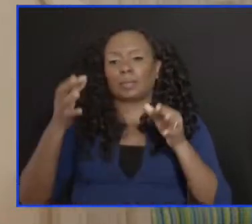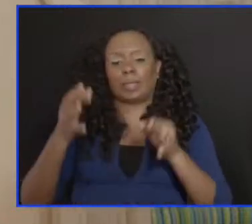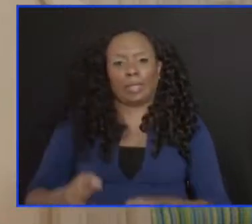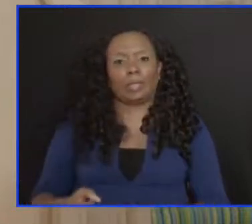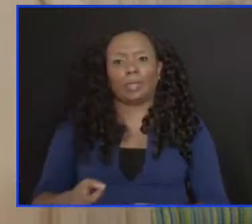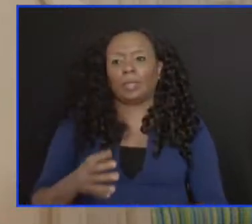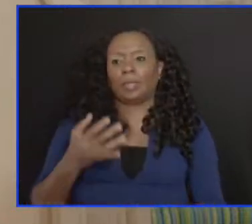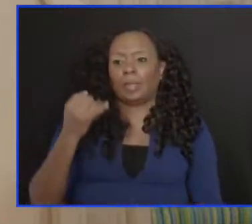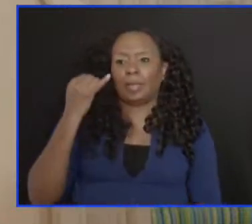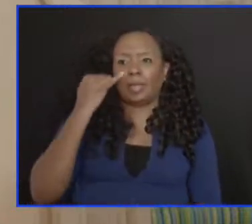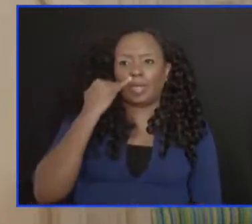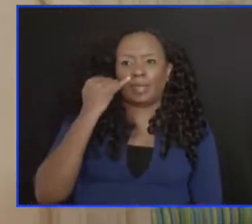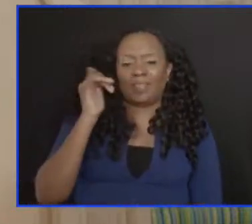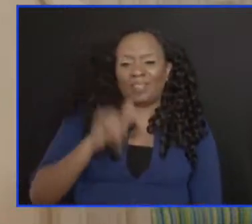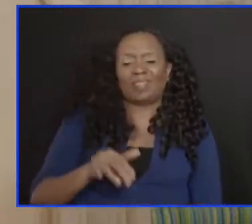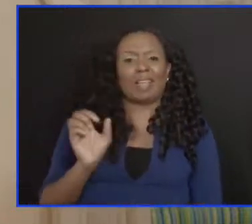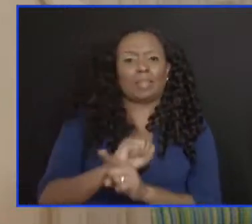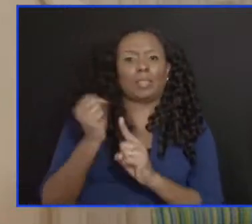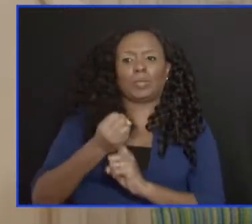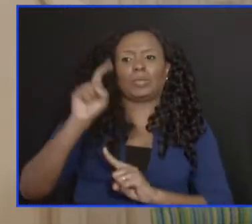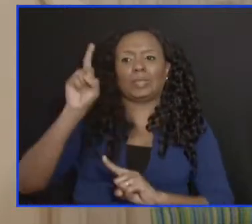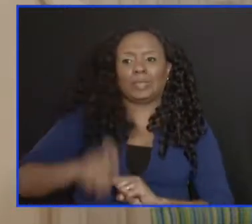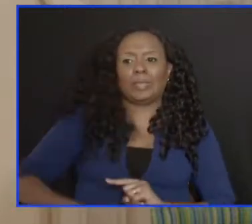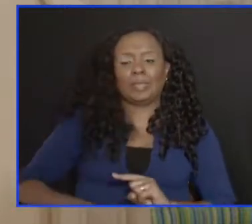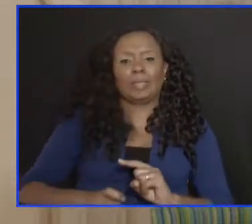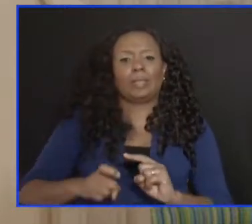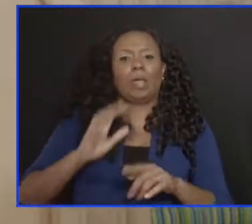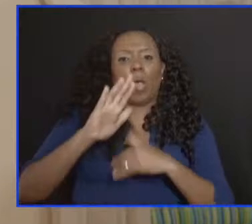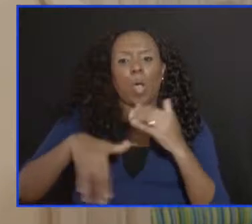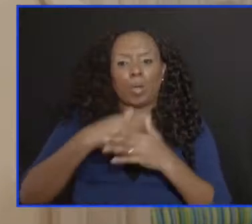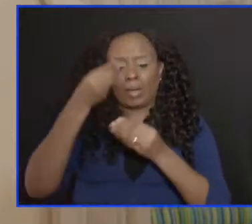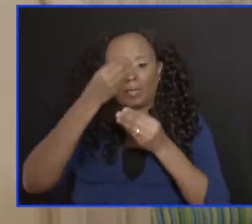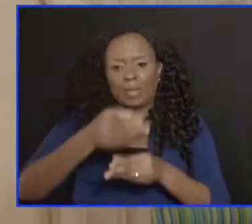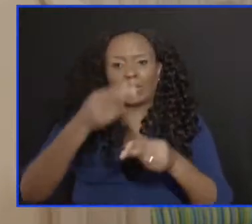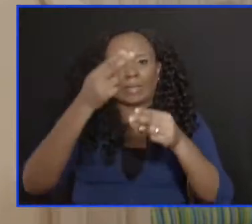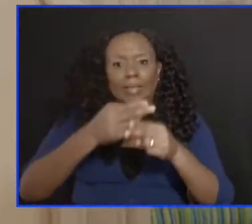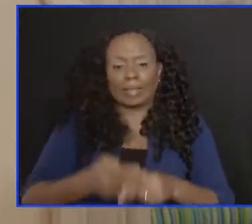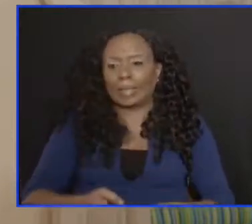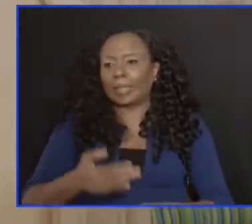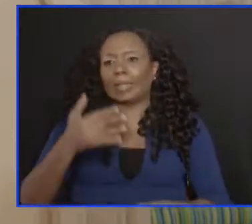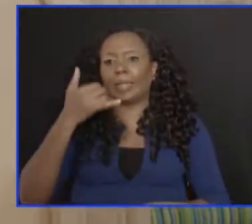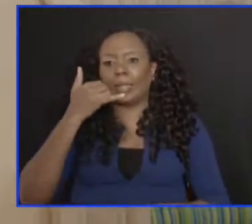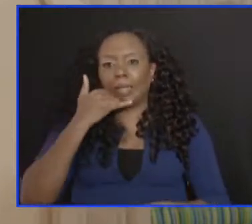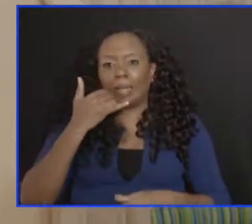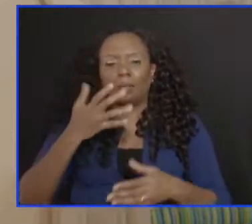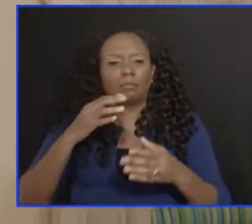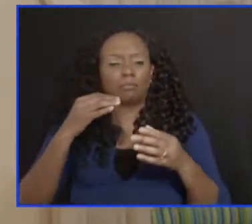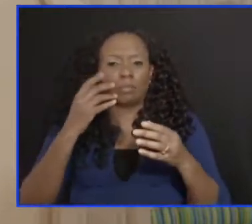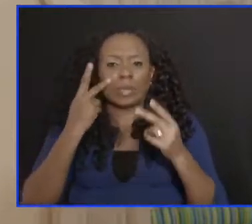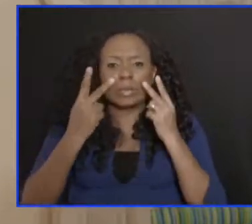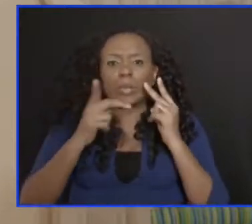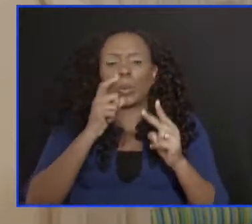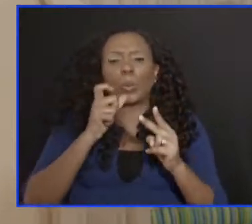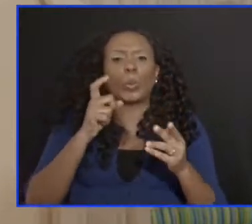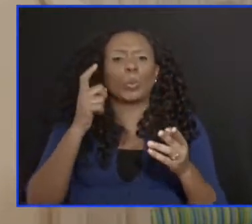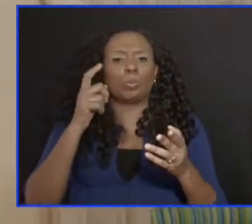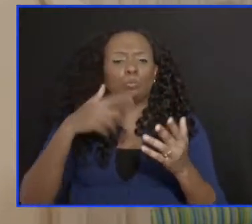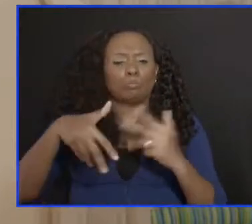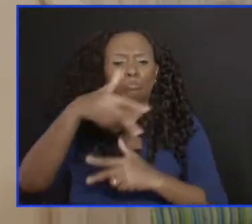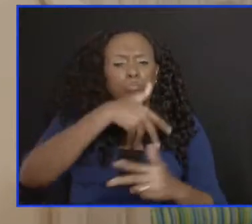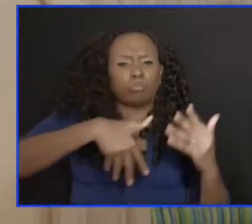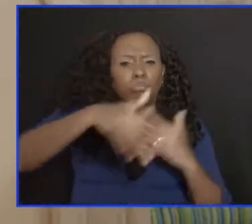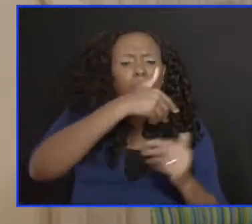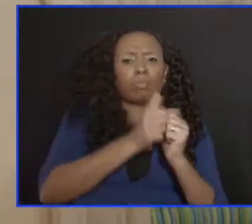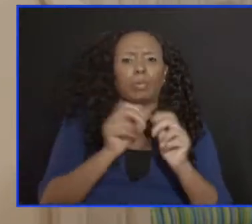contact tracing in this particular circumstance? The question that was asked was asking about something that is in the directives and has been for a very